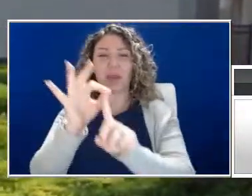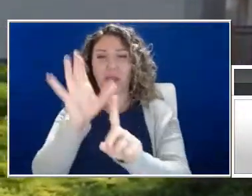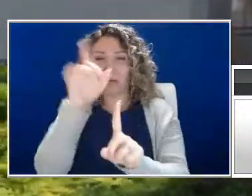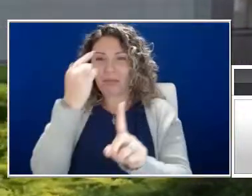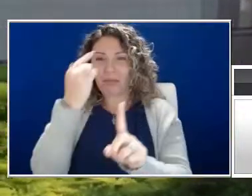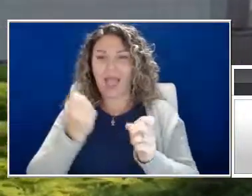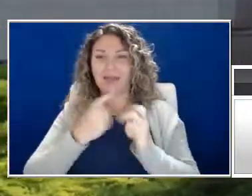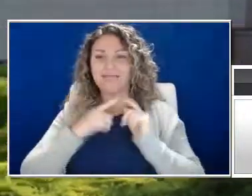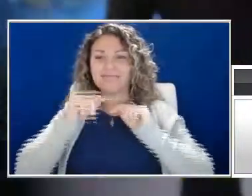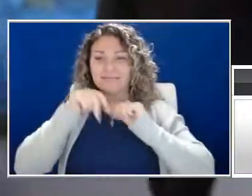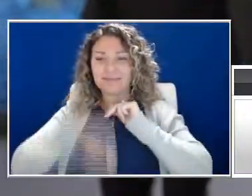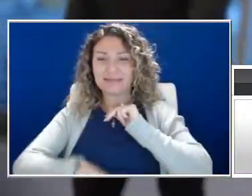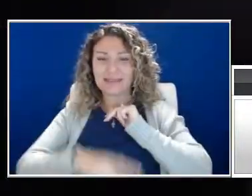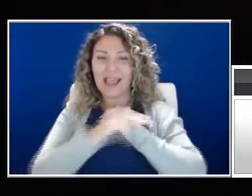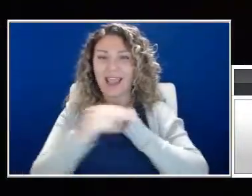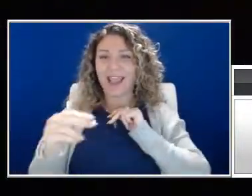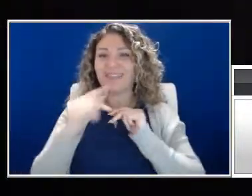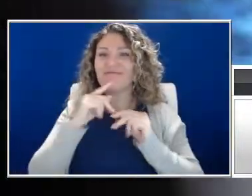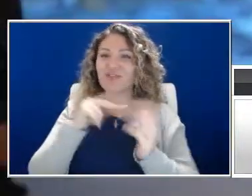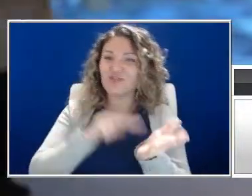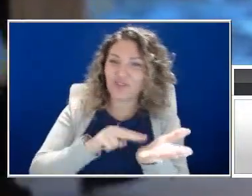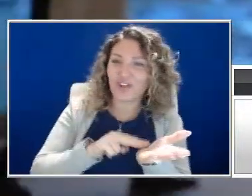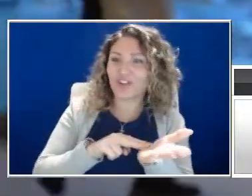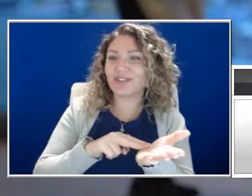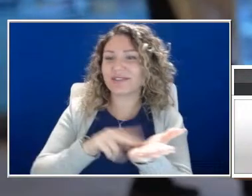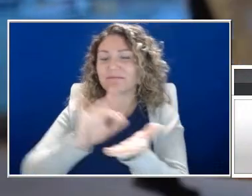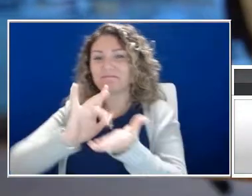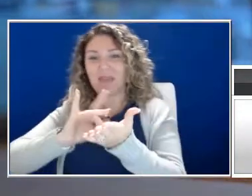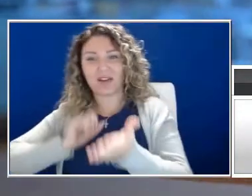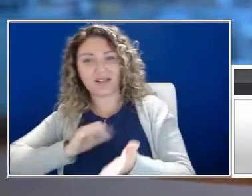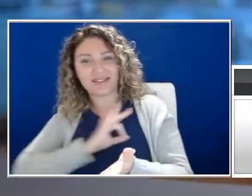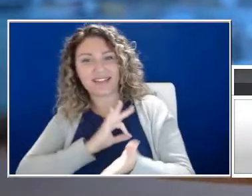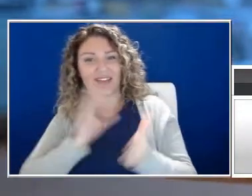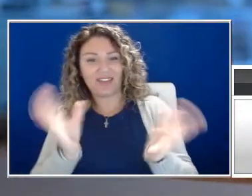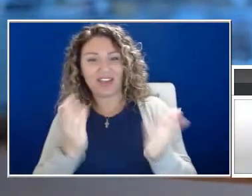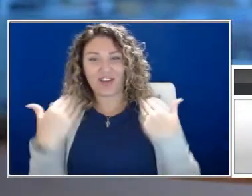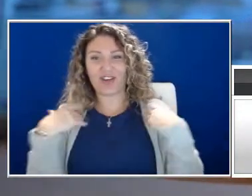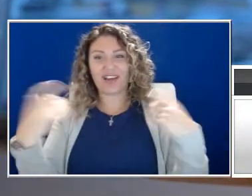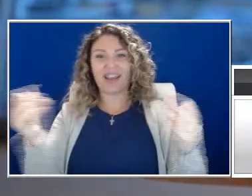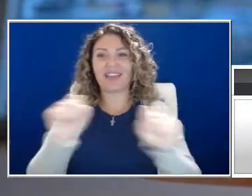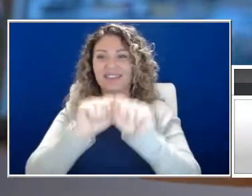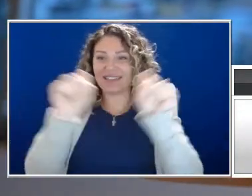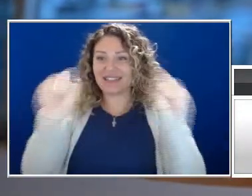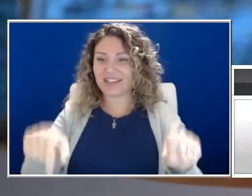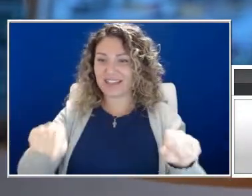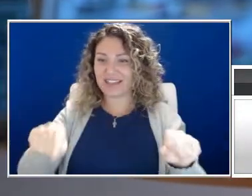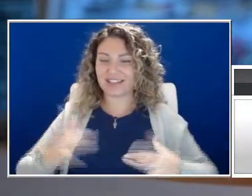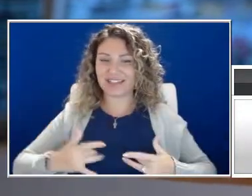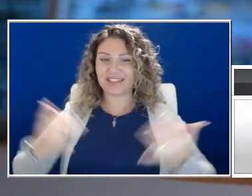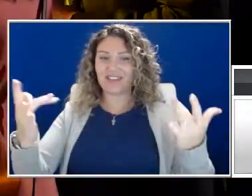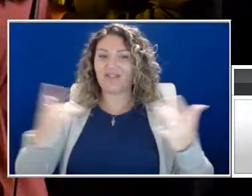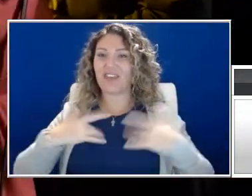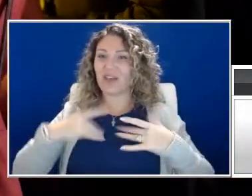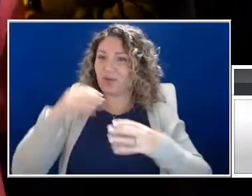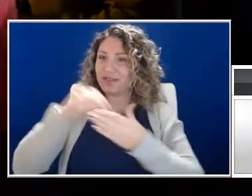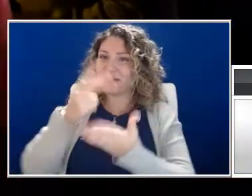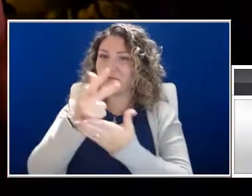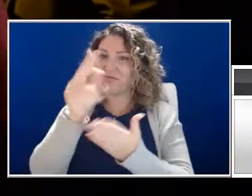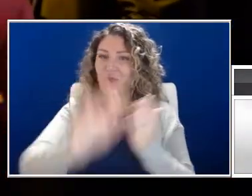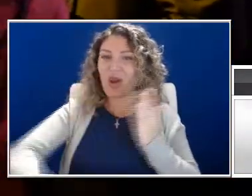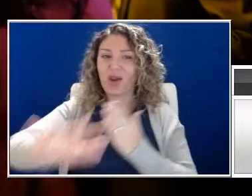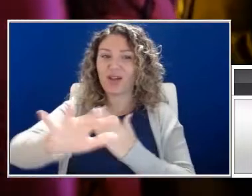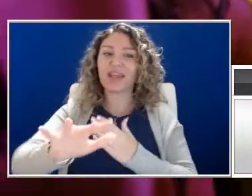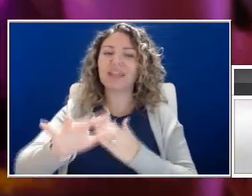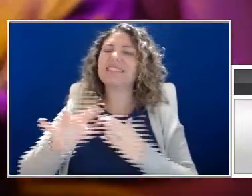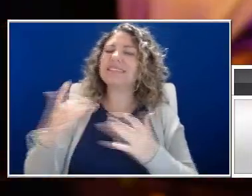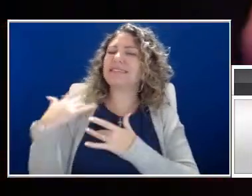medical staff and frontline workers from here at the health system. This year's event was held in the parking lot. It's usually out at the Speedway, but it was